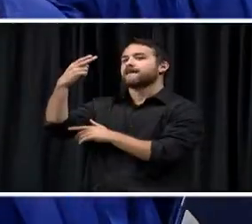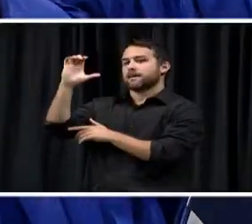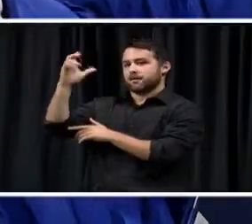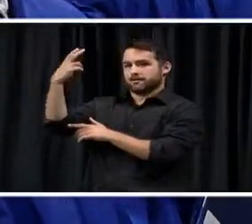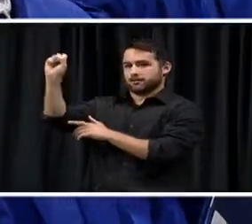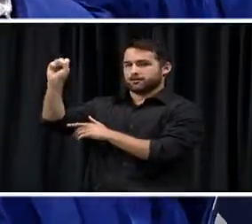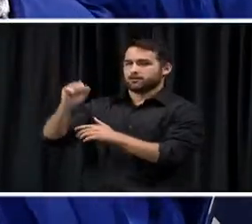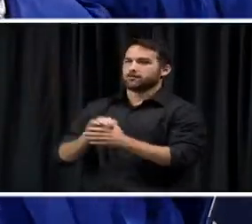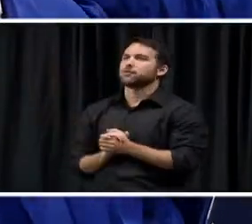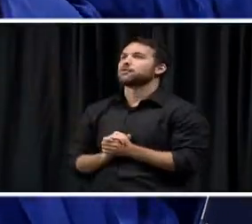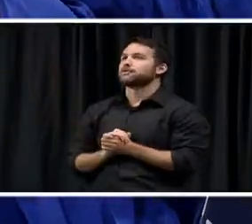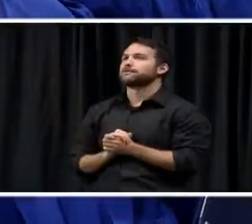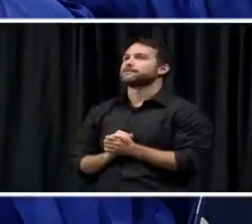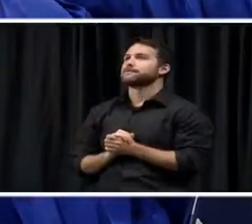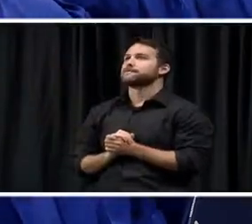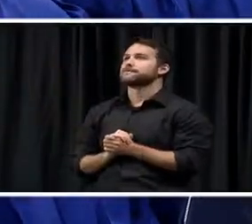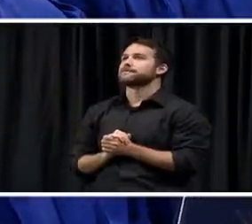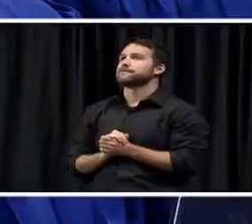School.